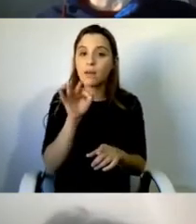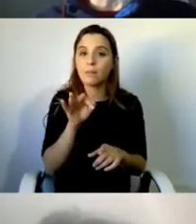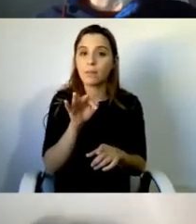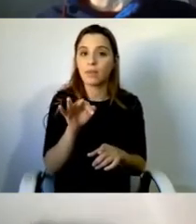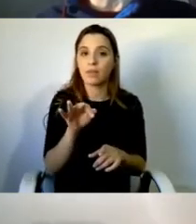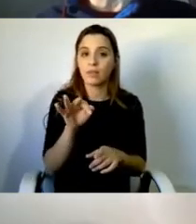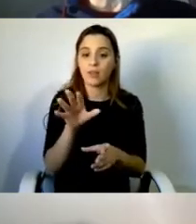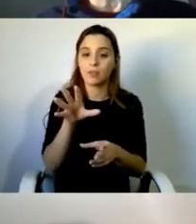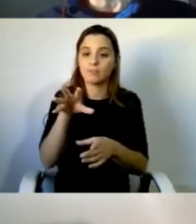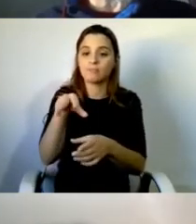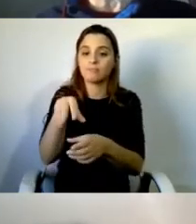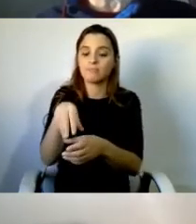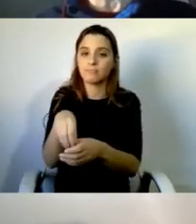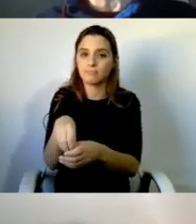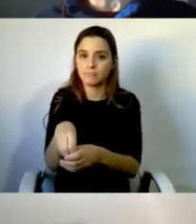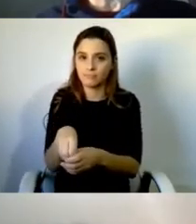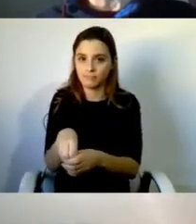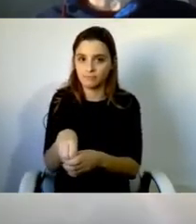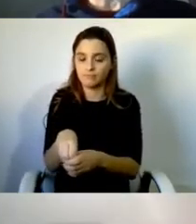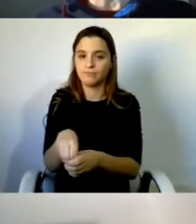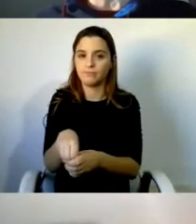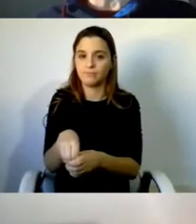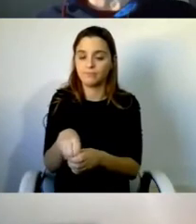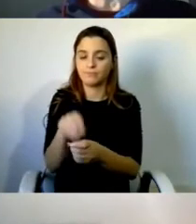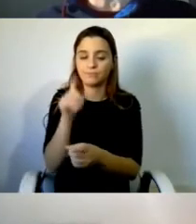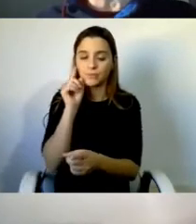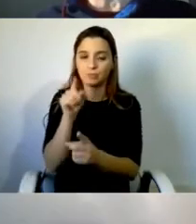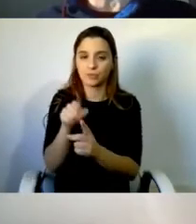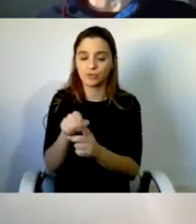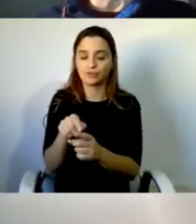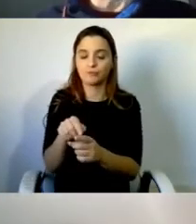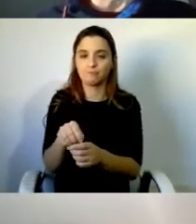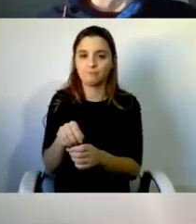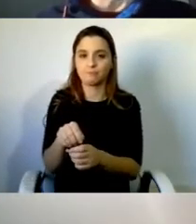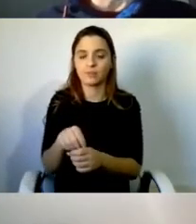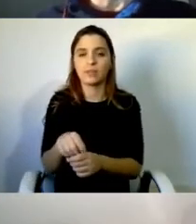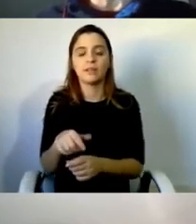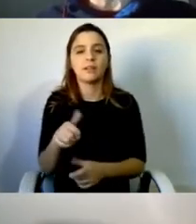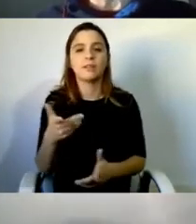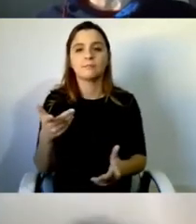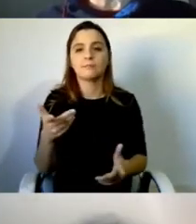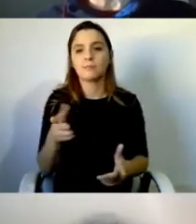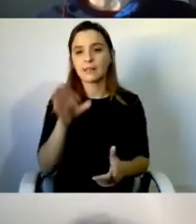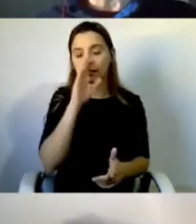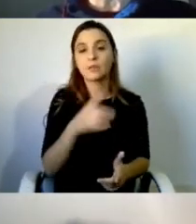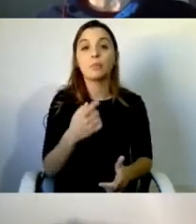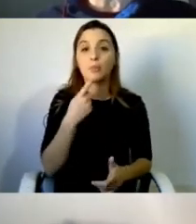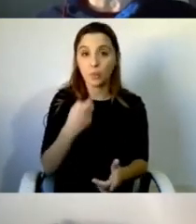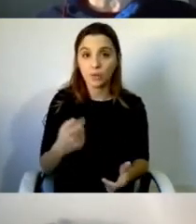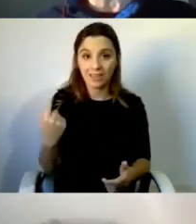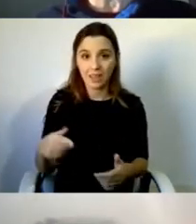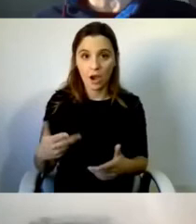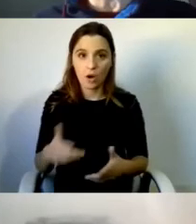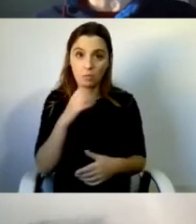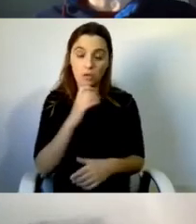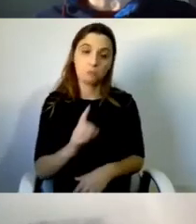I would encourage everyone who has questions to ask them now or maybe later. I don't know,